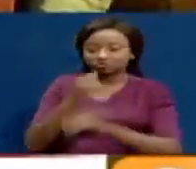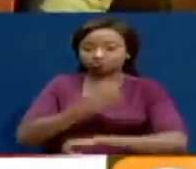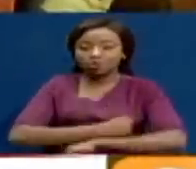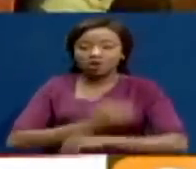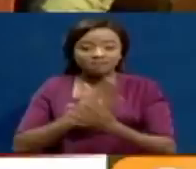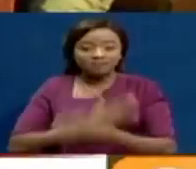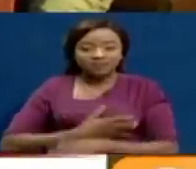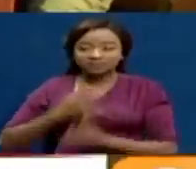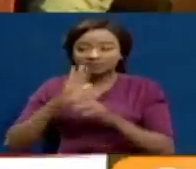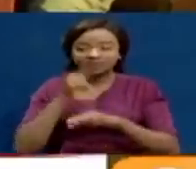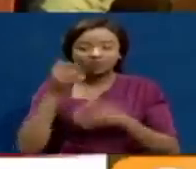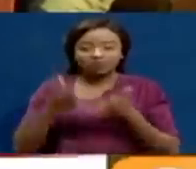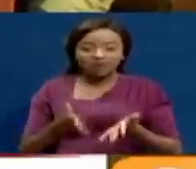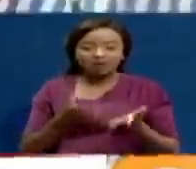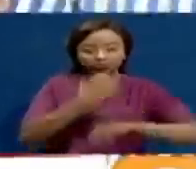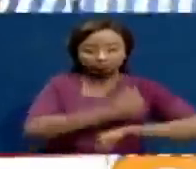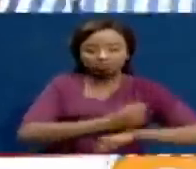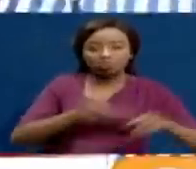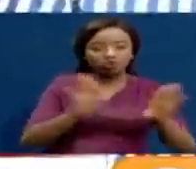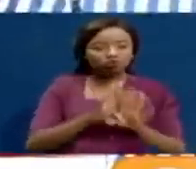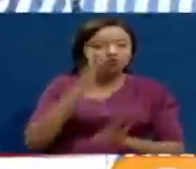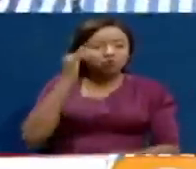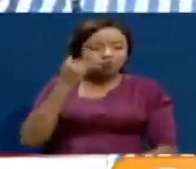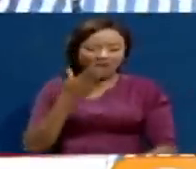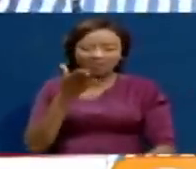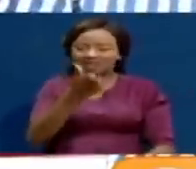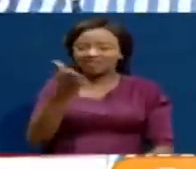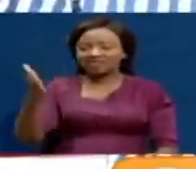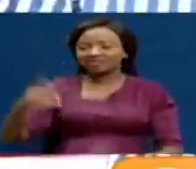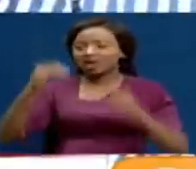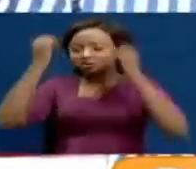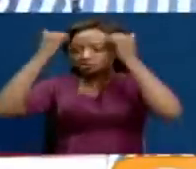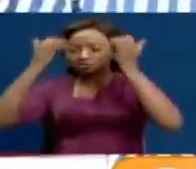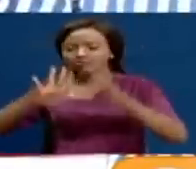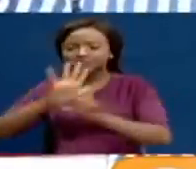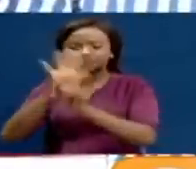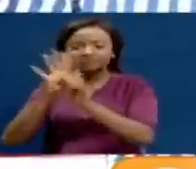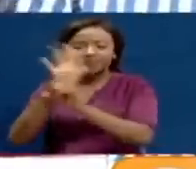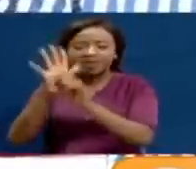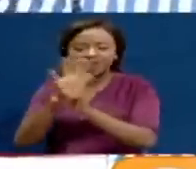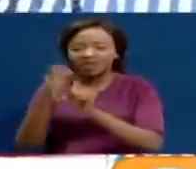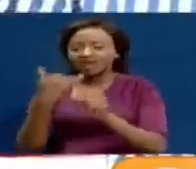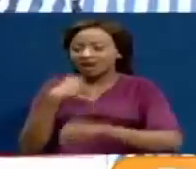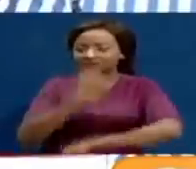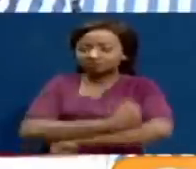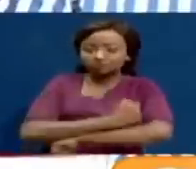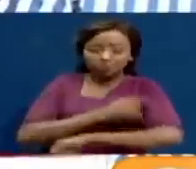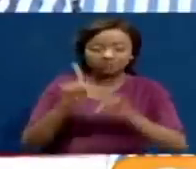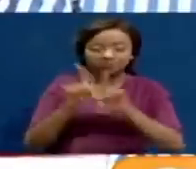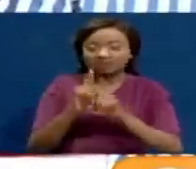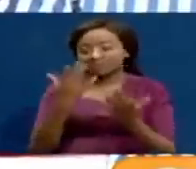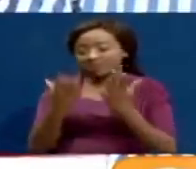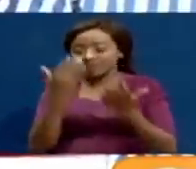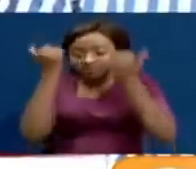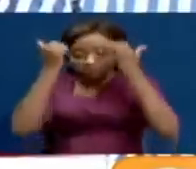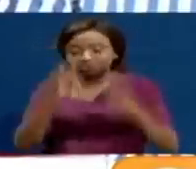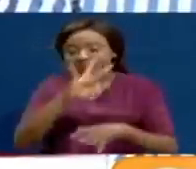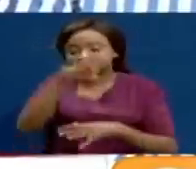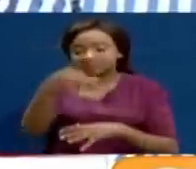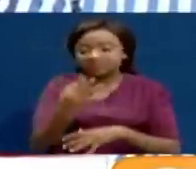ziweze kufungwa kwa sababu pale kuna wanafunzi wengi, kuna mashule iko na wanafunzi